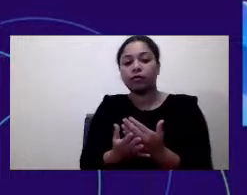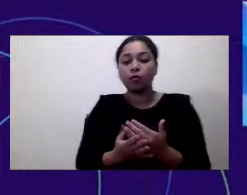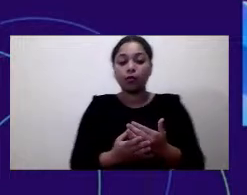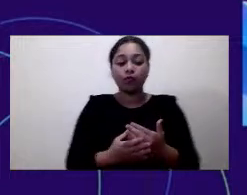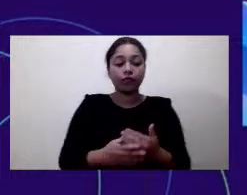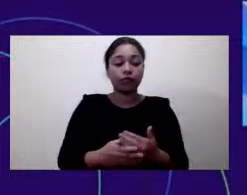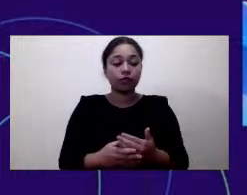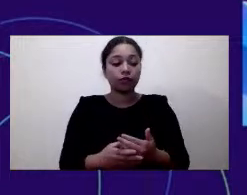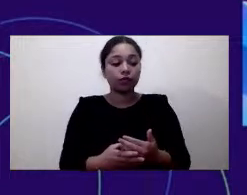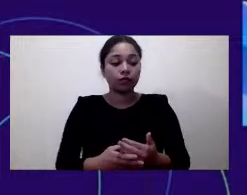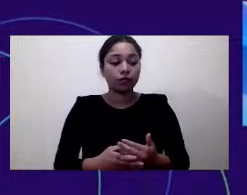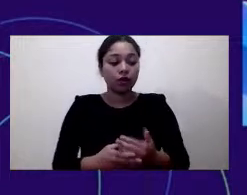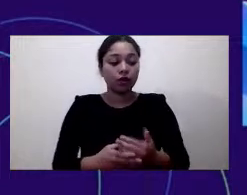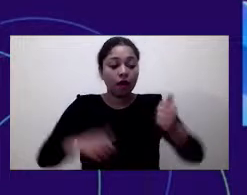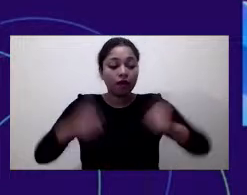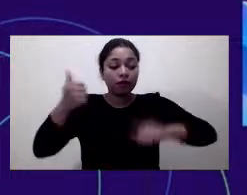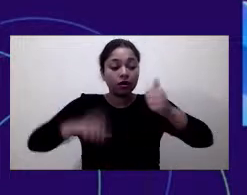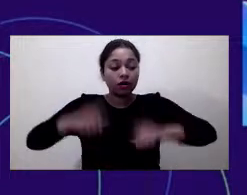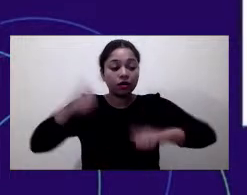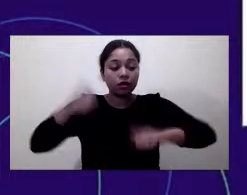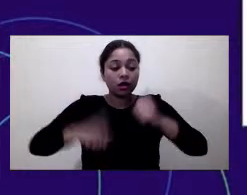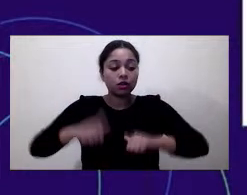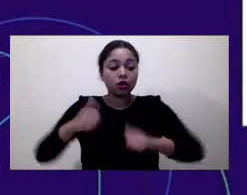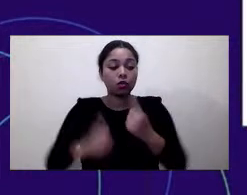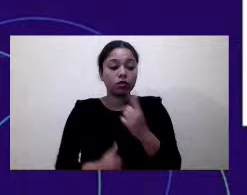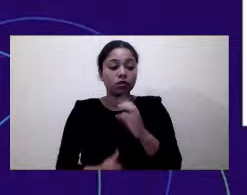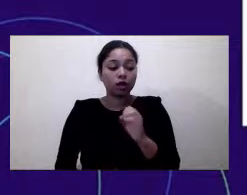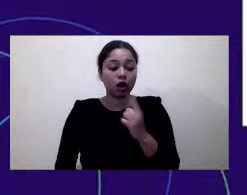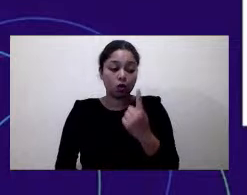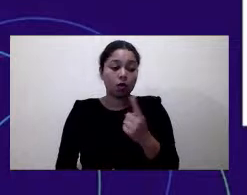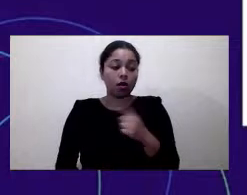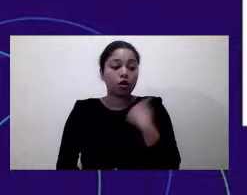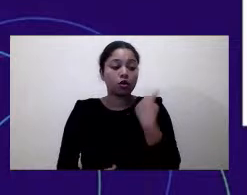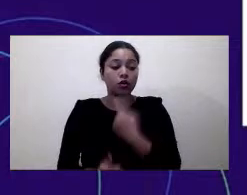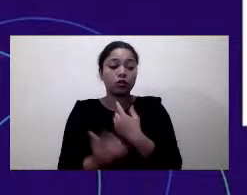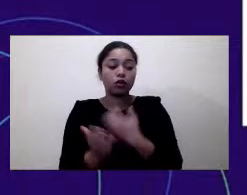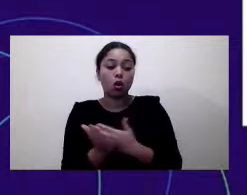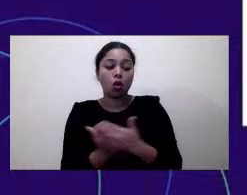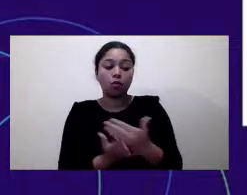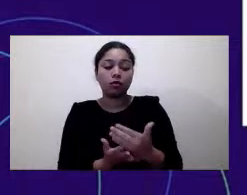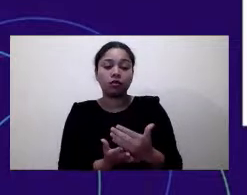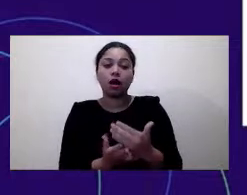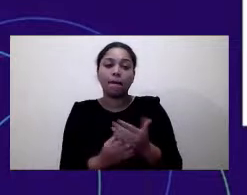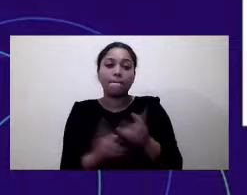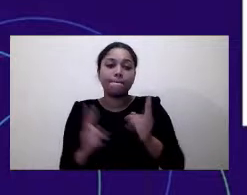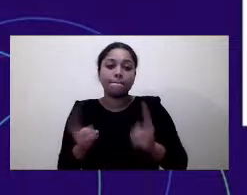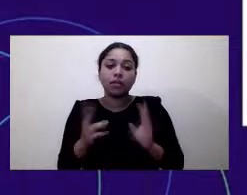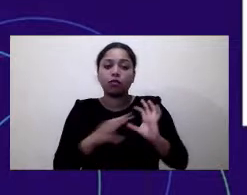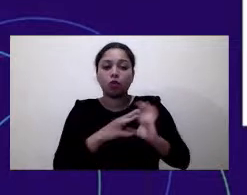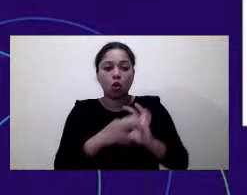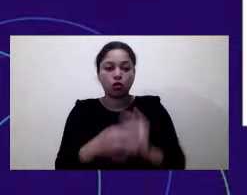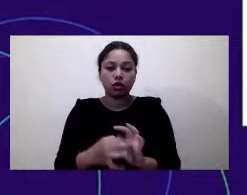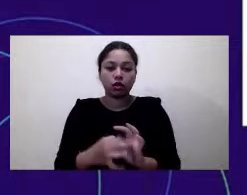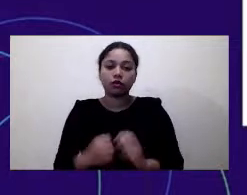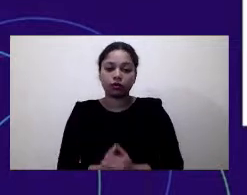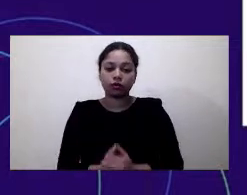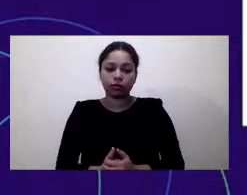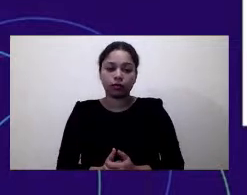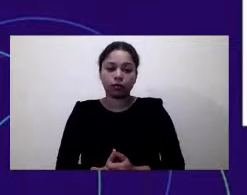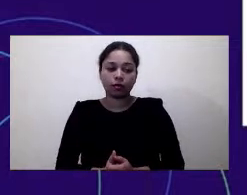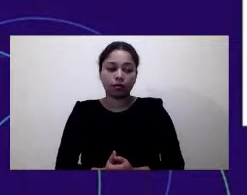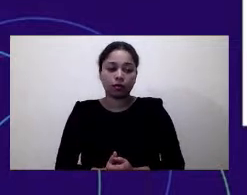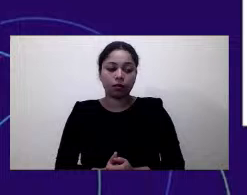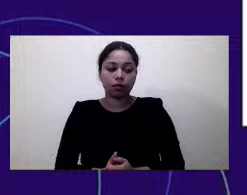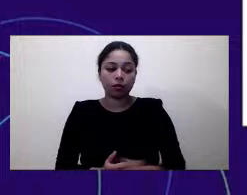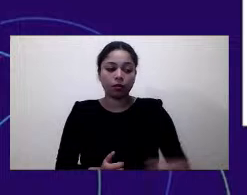can start off from the same context. First, when we talk about school